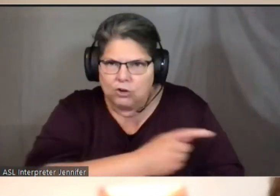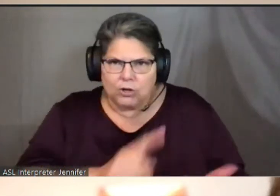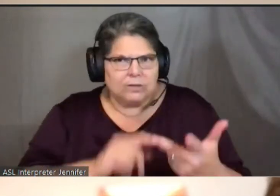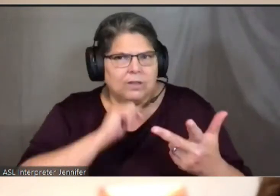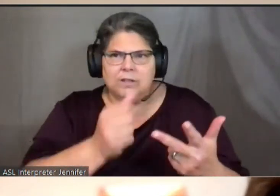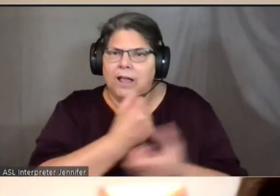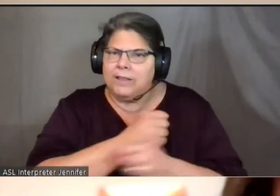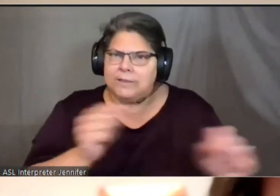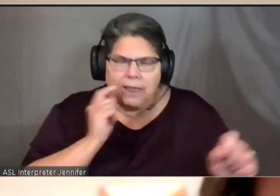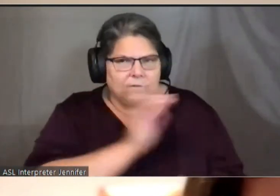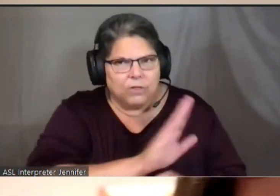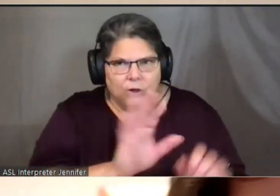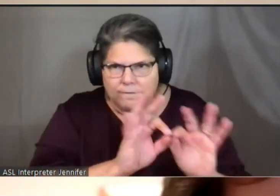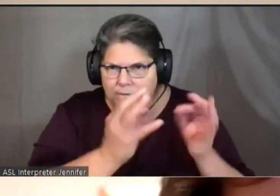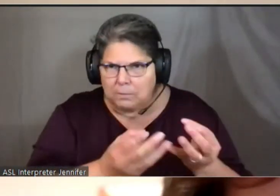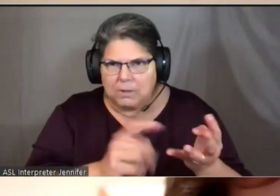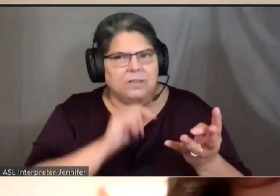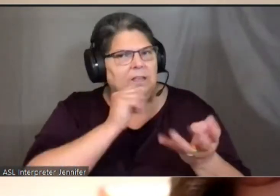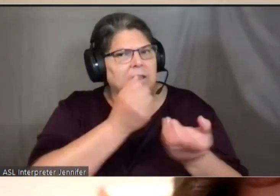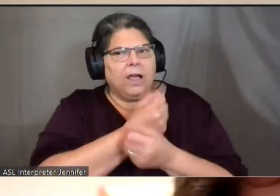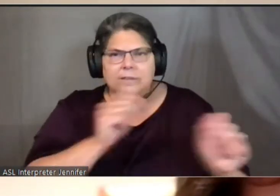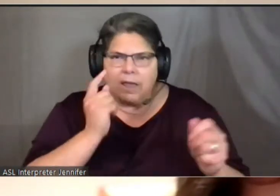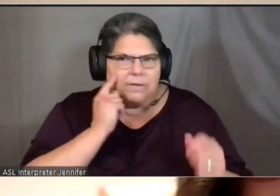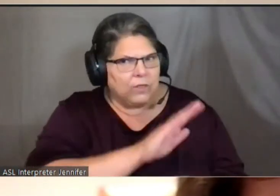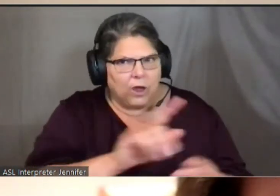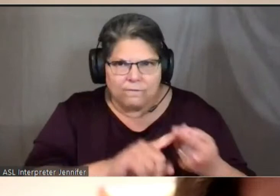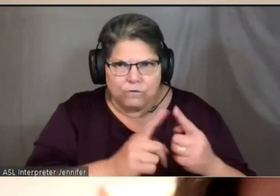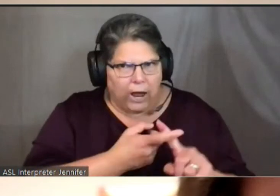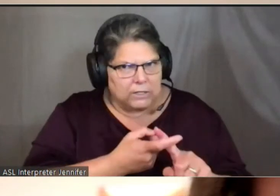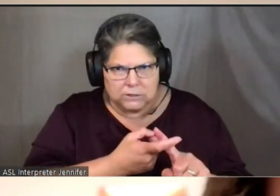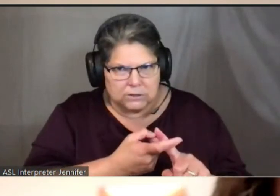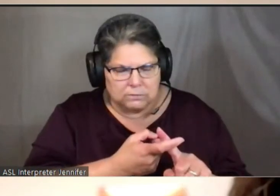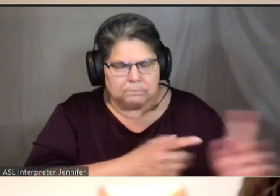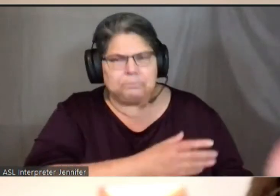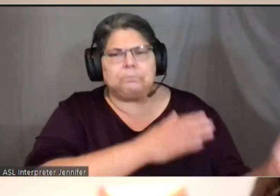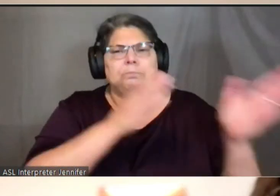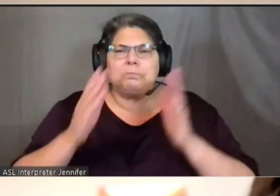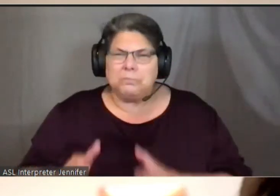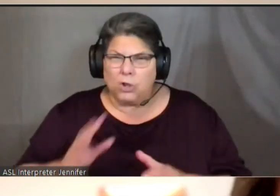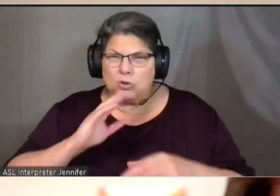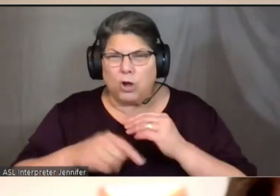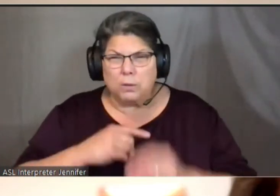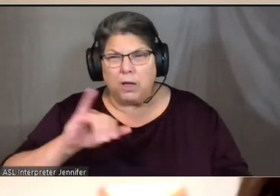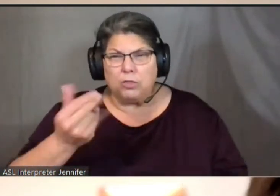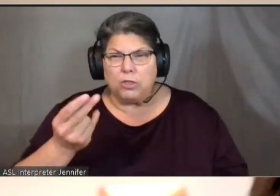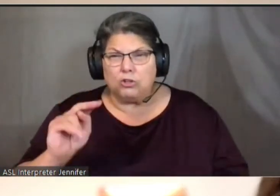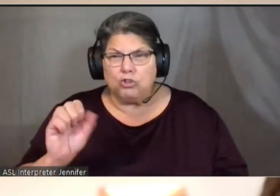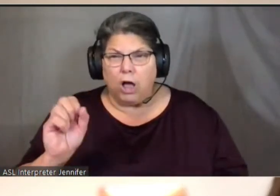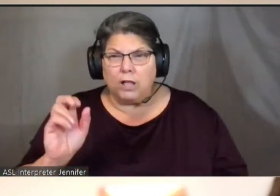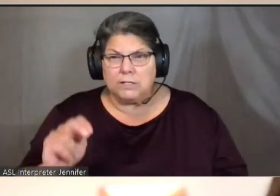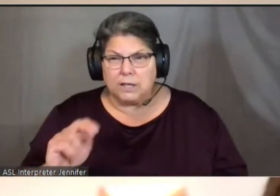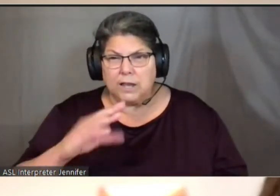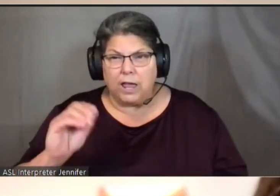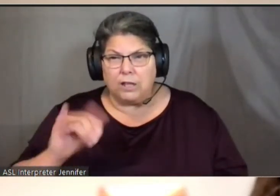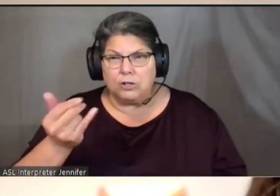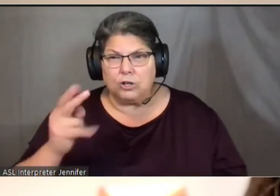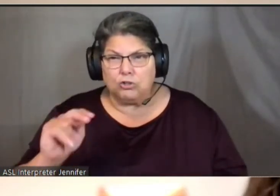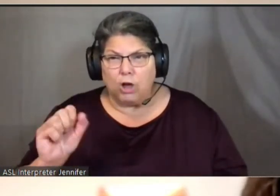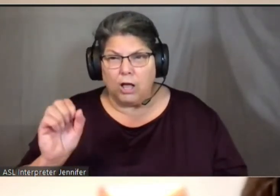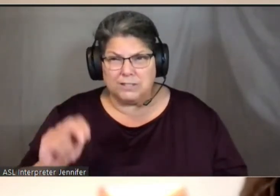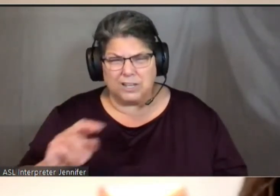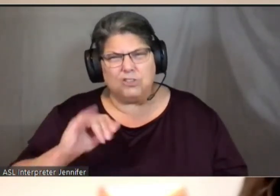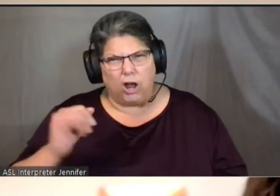friends. Let's move on to the Johnson & Johnson one-shot vaccine. Again, 2 weeks